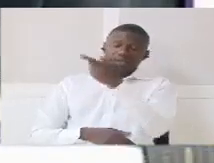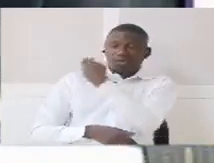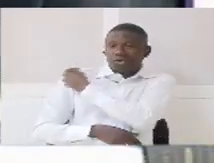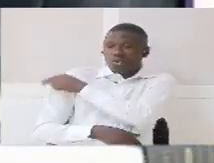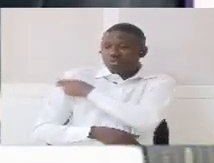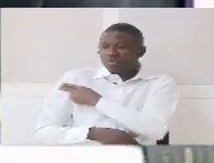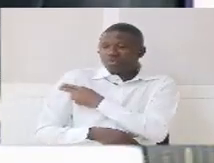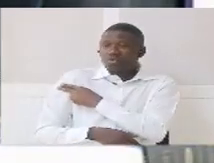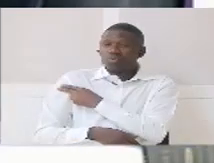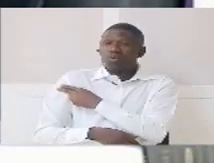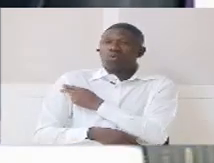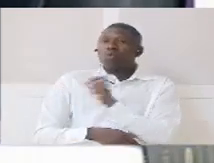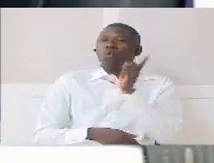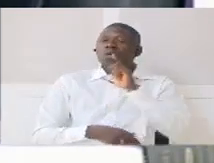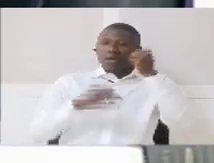happened?